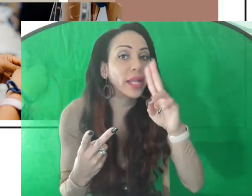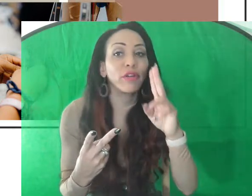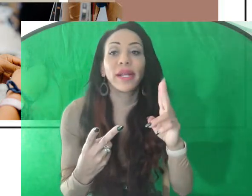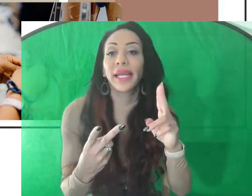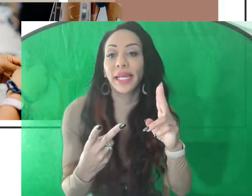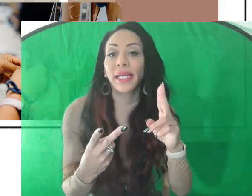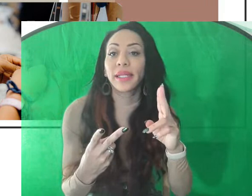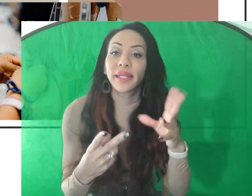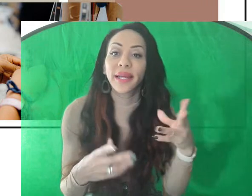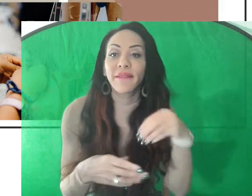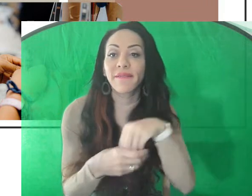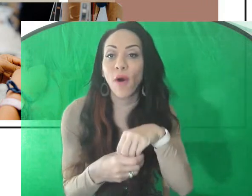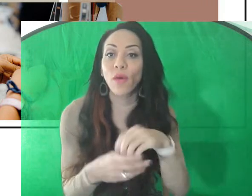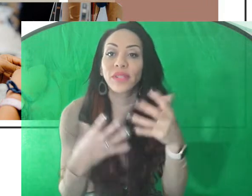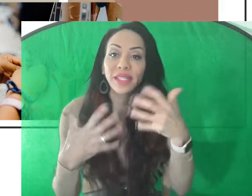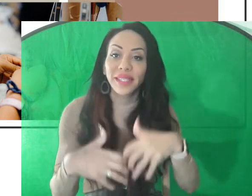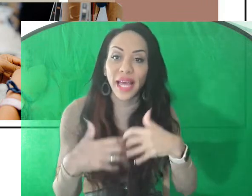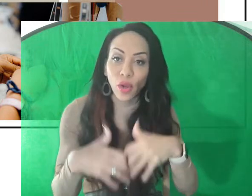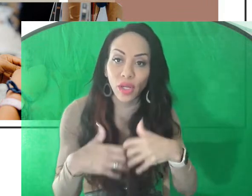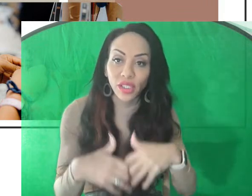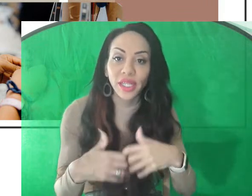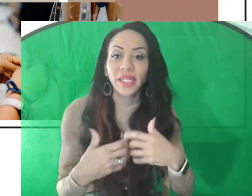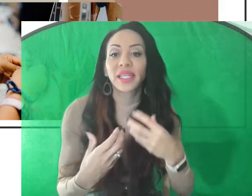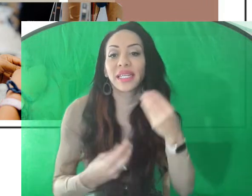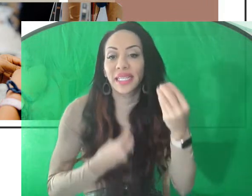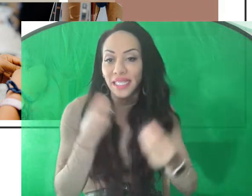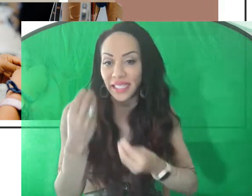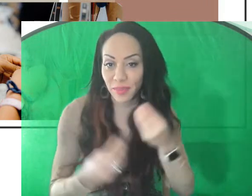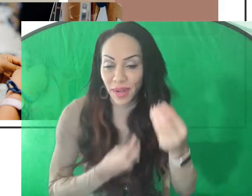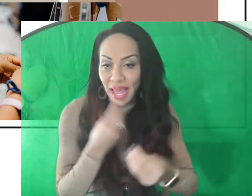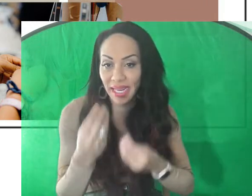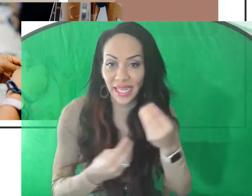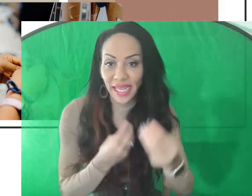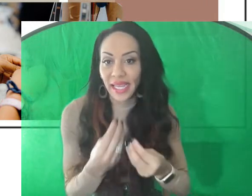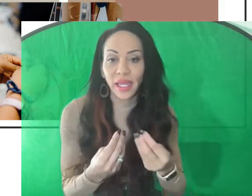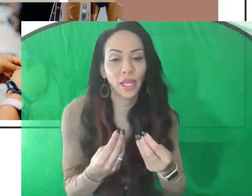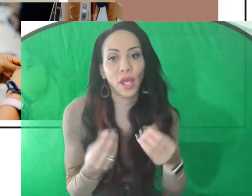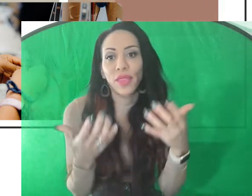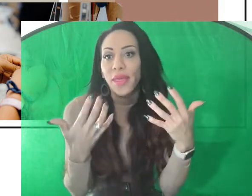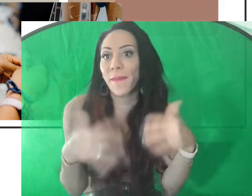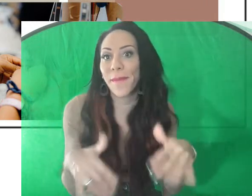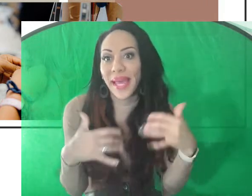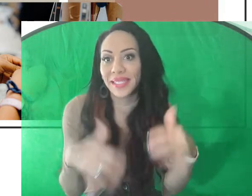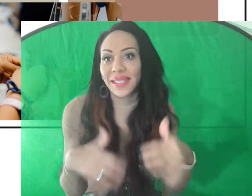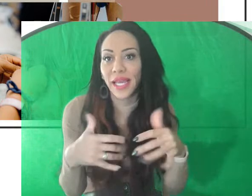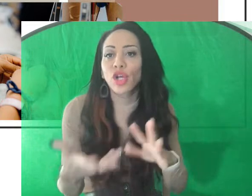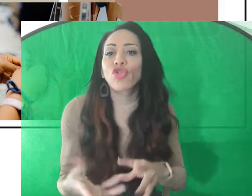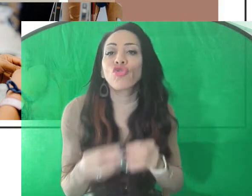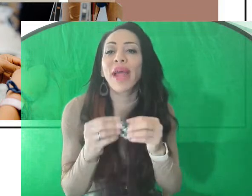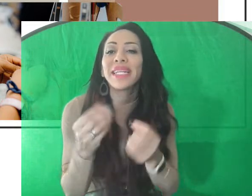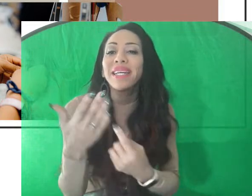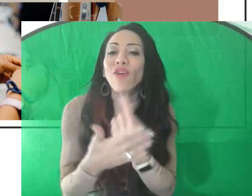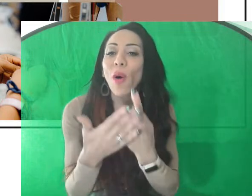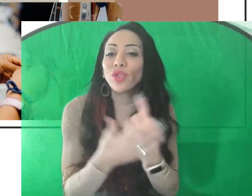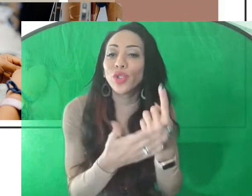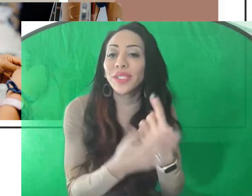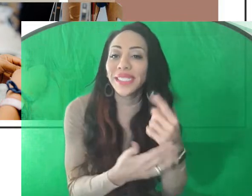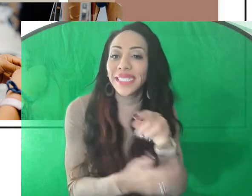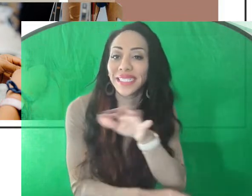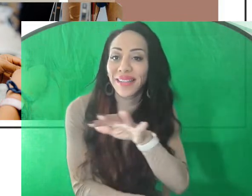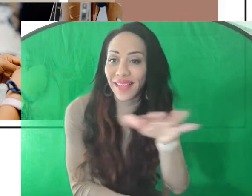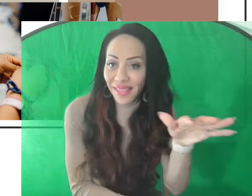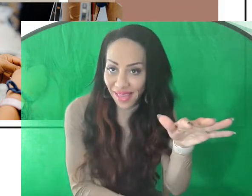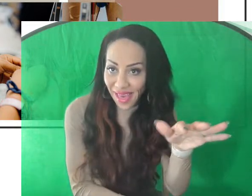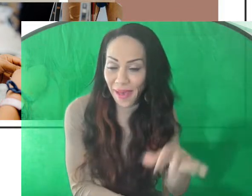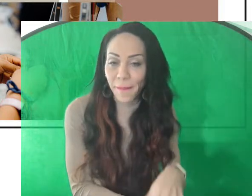what it is that they do, and showing that like broad spectrum of amazing creative opportunities that are there. And also during our workshops, we invite people in for